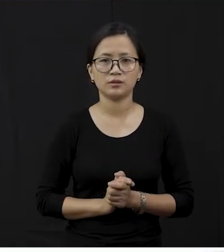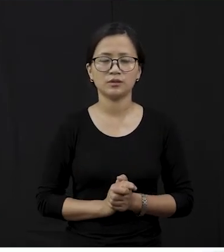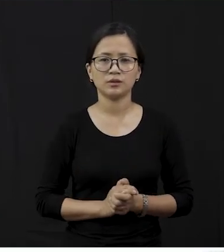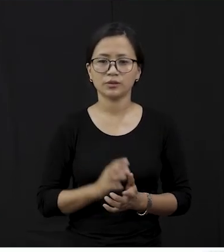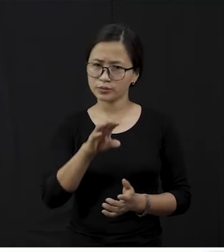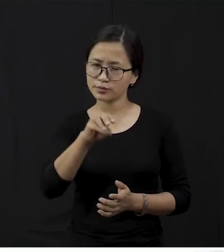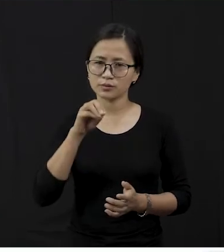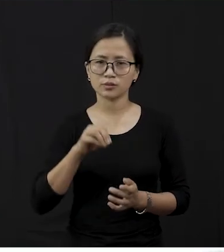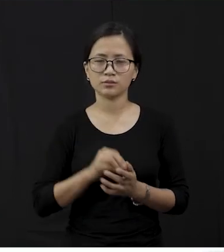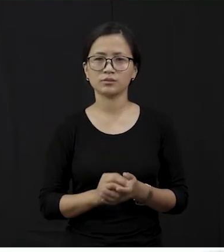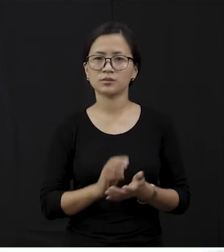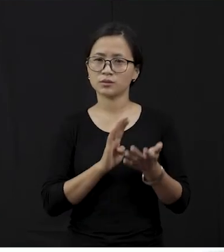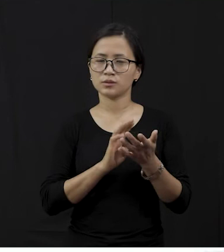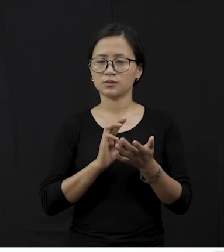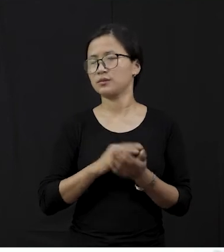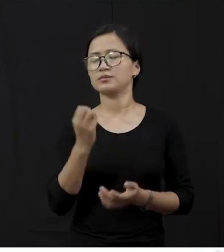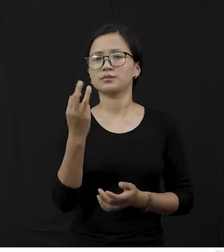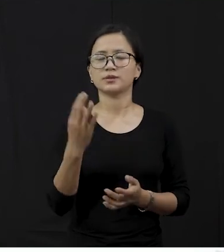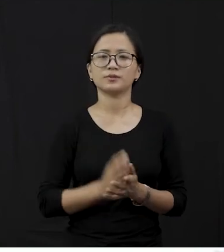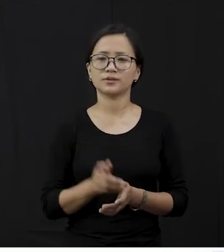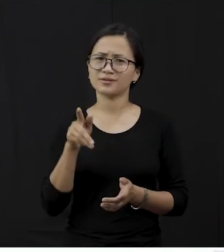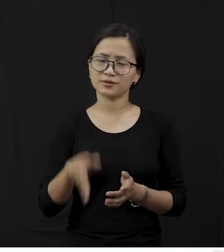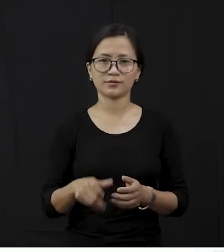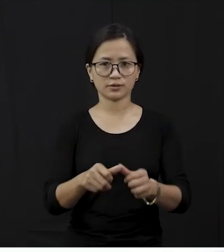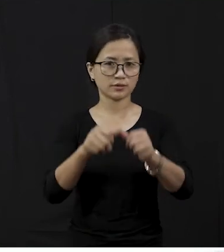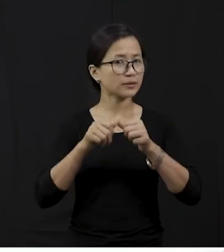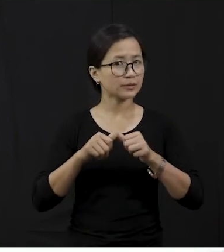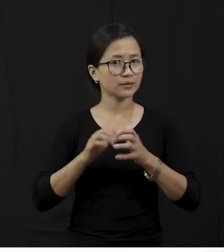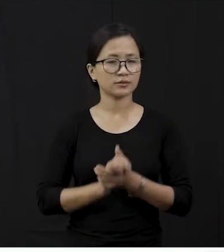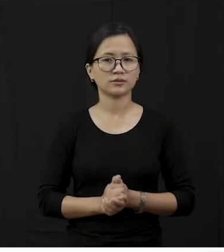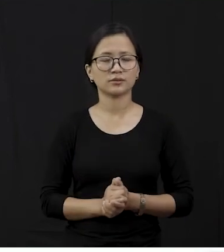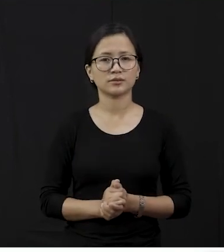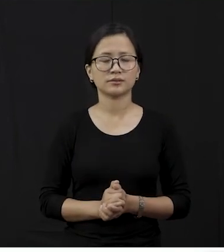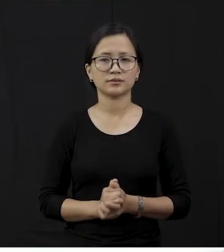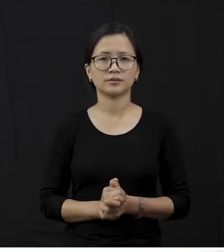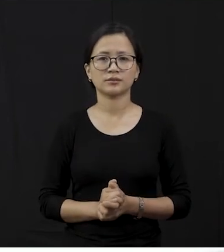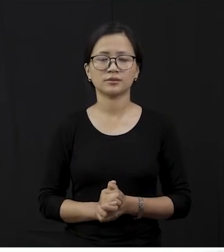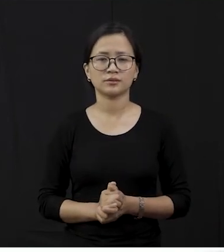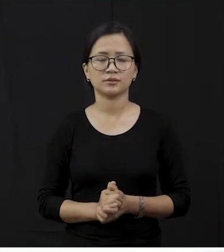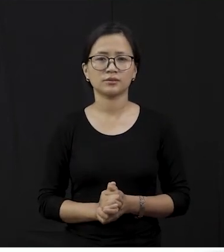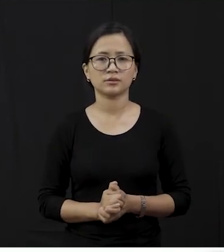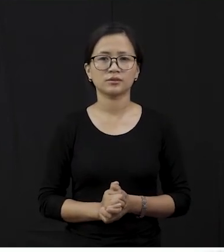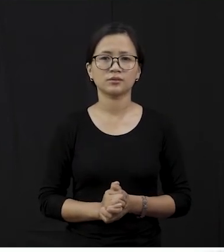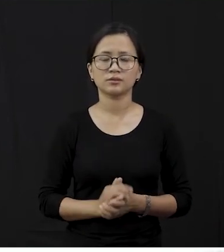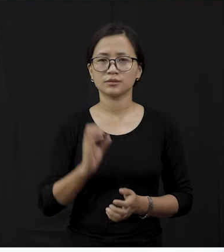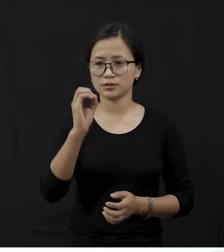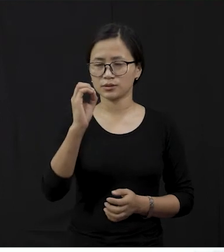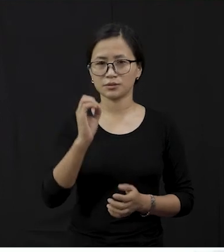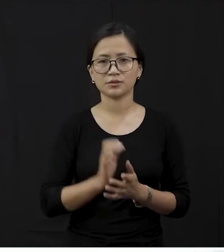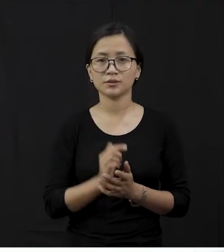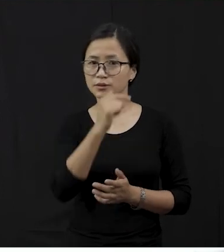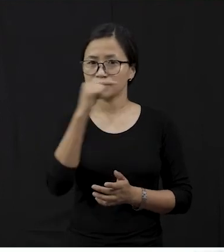we get the number itself as the answer. Okay? When 0